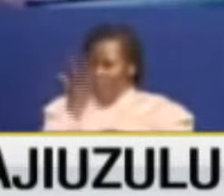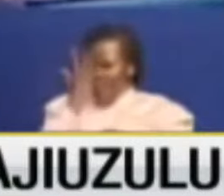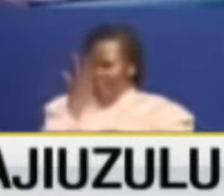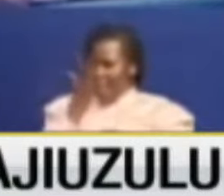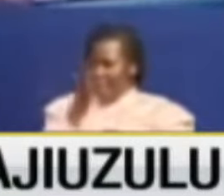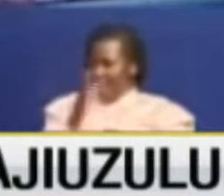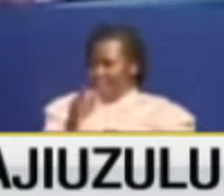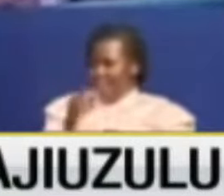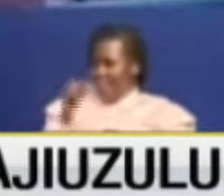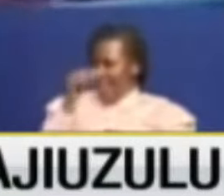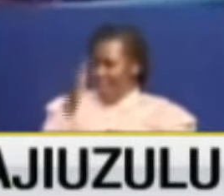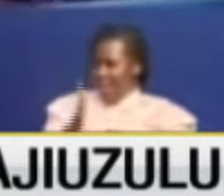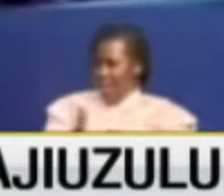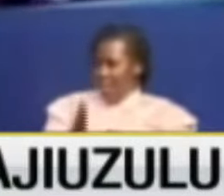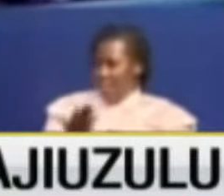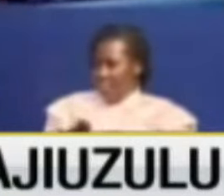her.